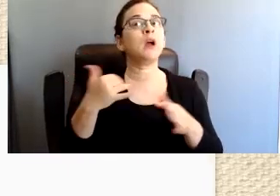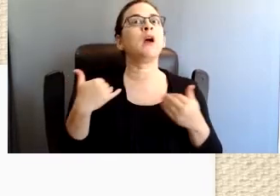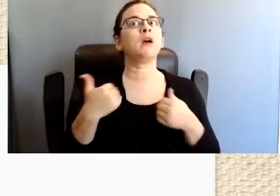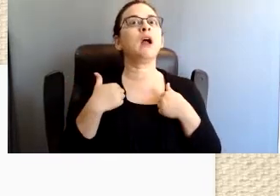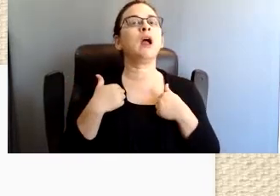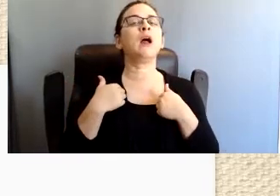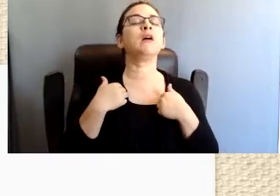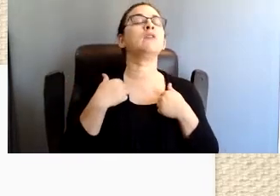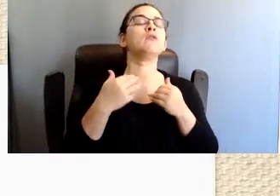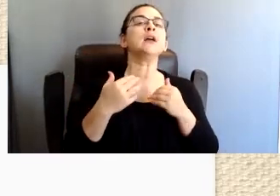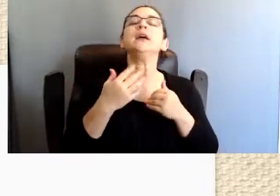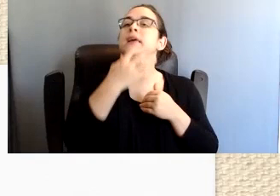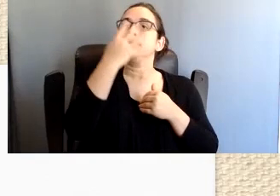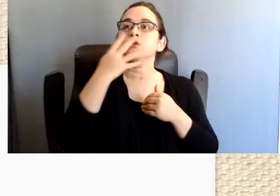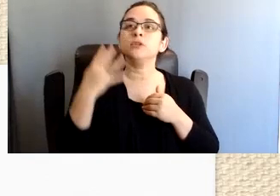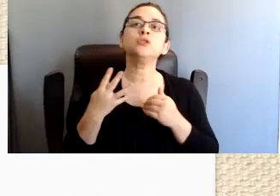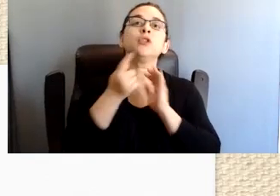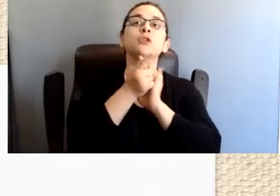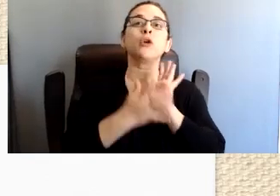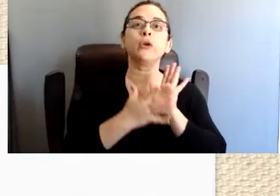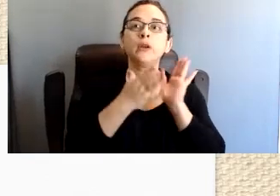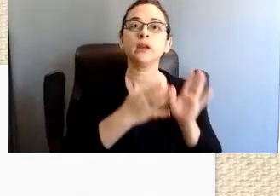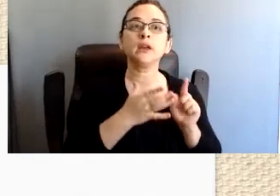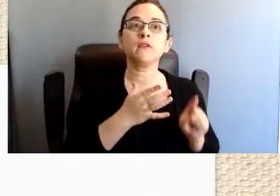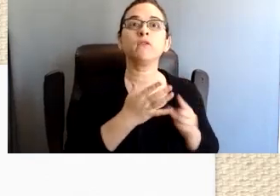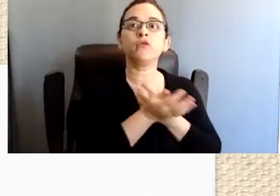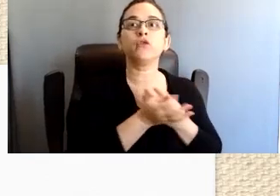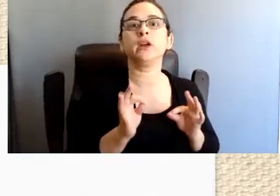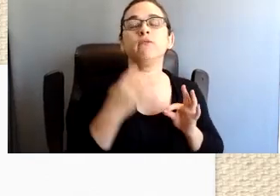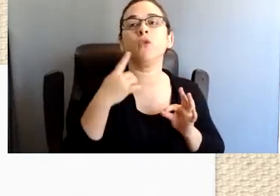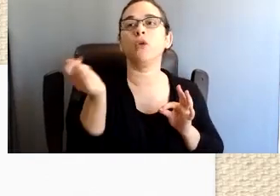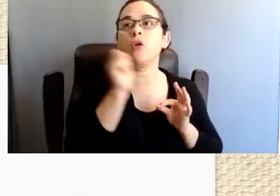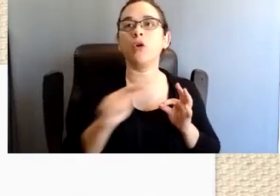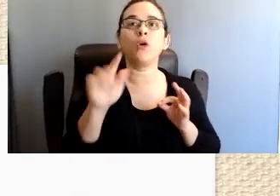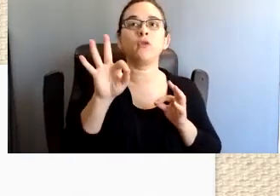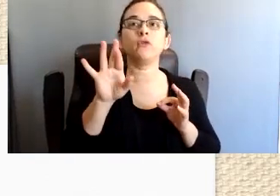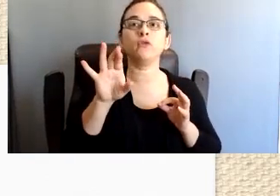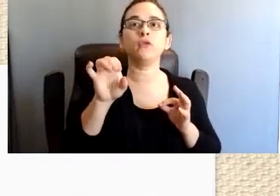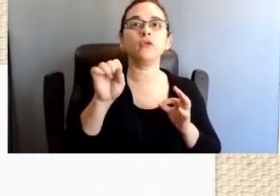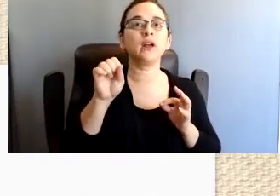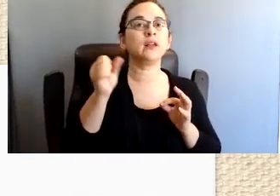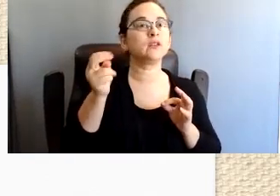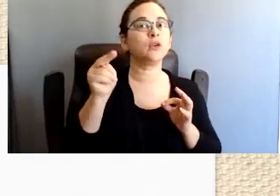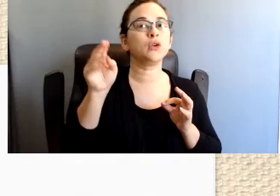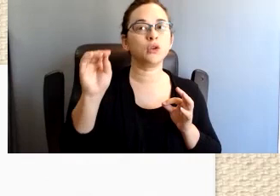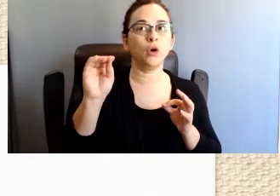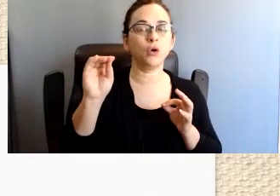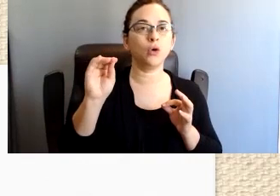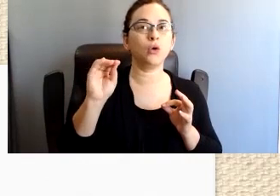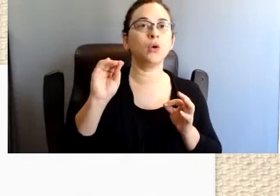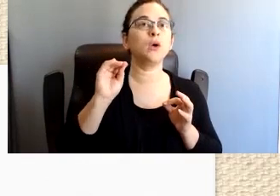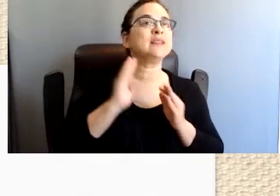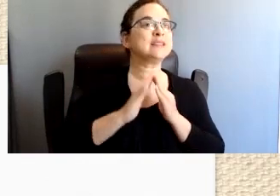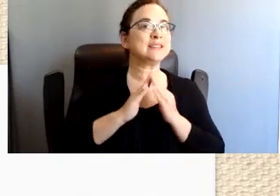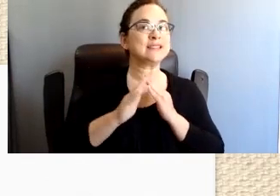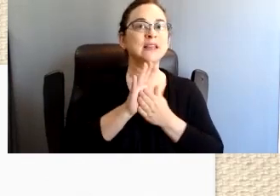families. And actually the free immigration attorney is for all the Fresno City College family. Okay. Not just the students, but it's housed right there. It's